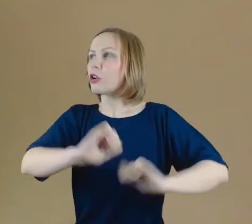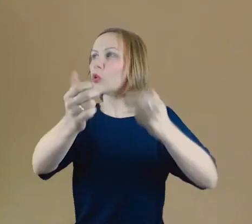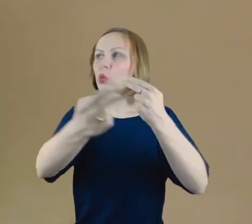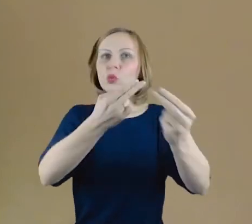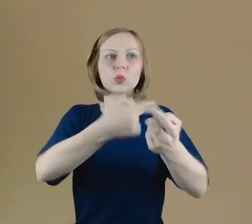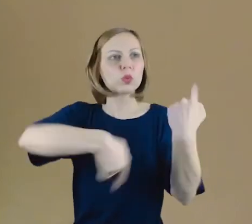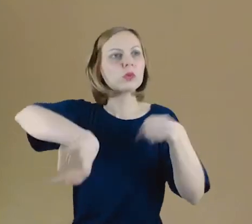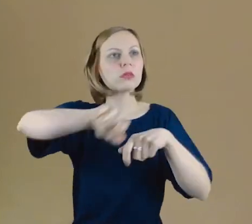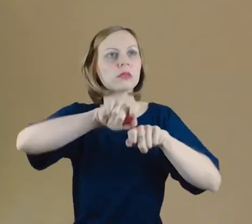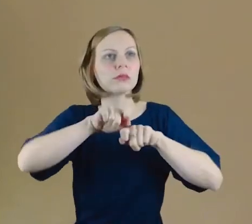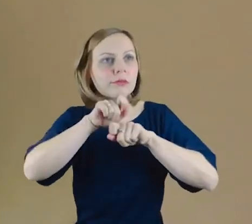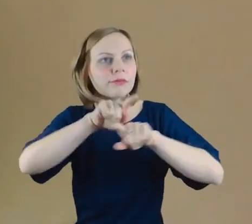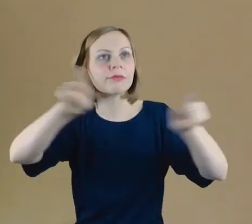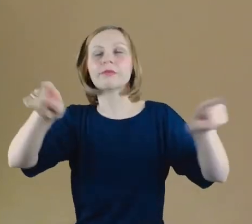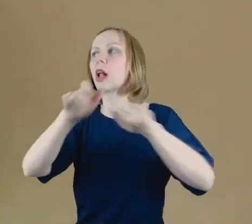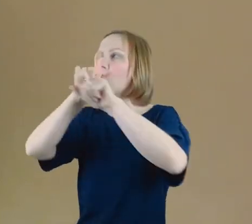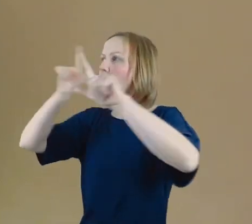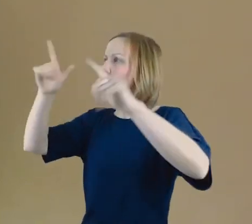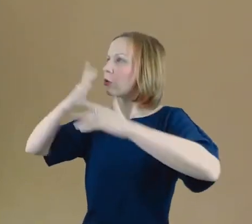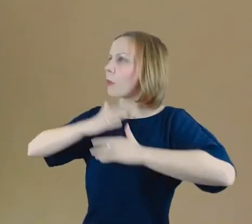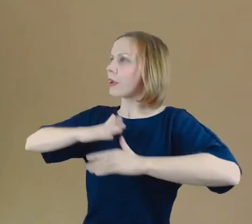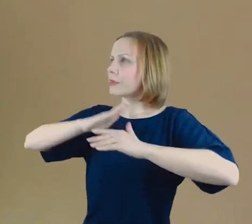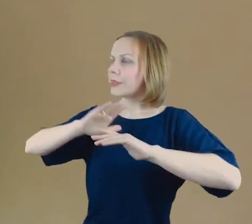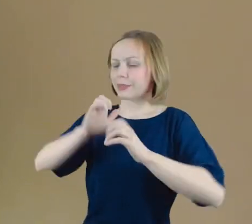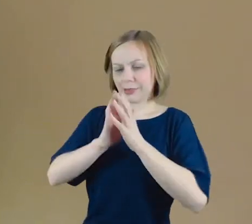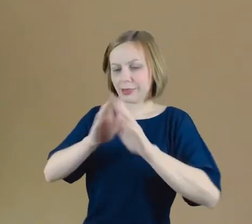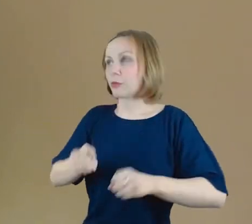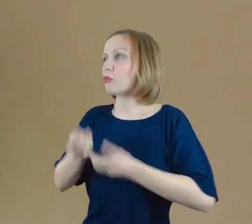Lord, in your mercy, hear our prayer.